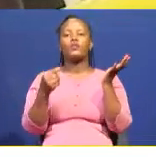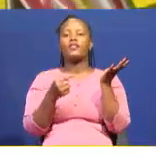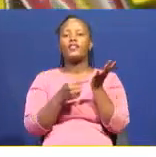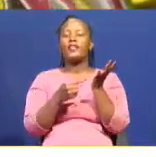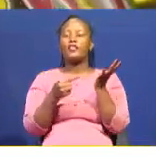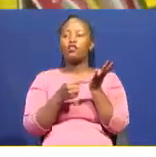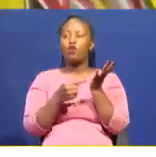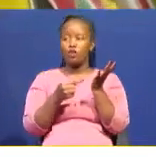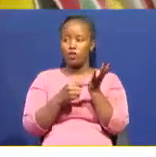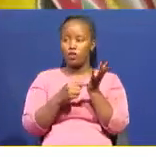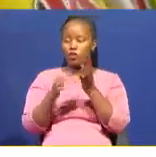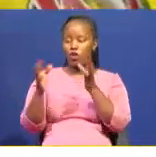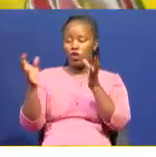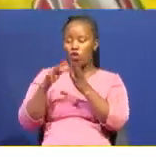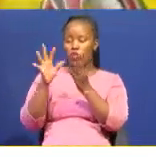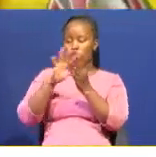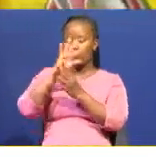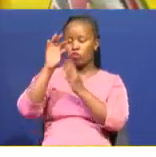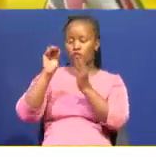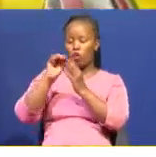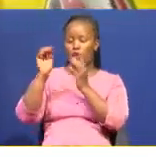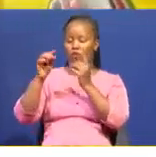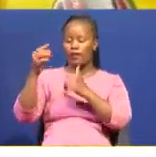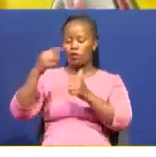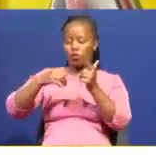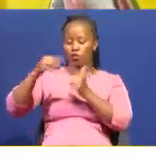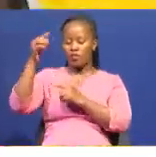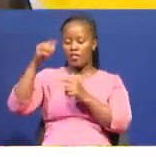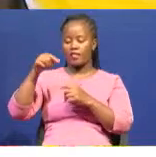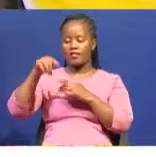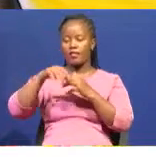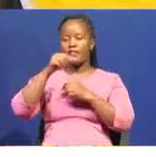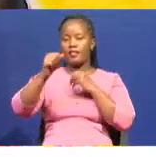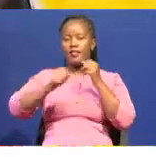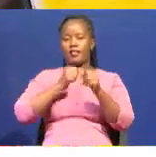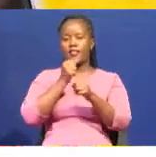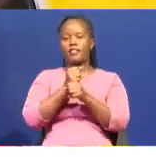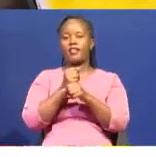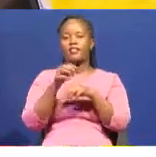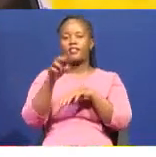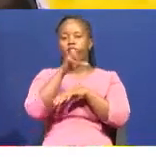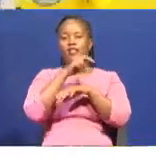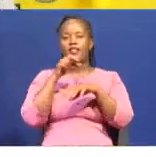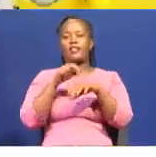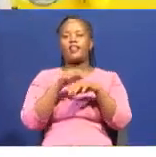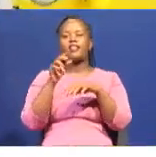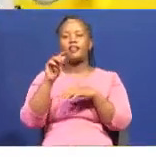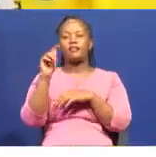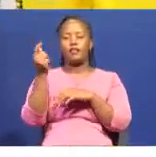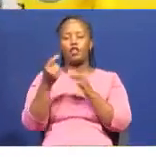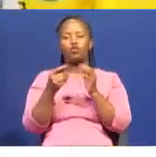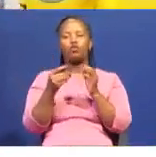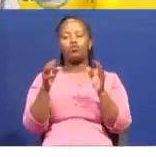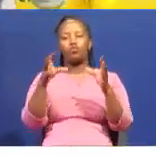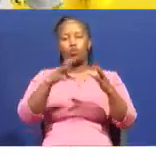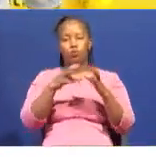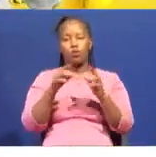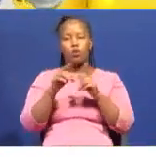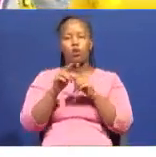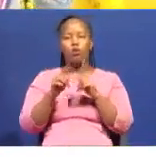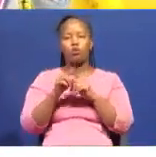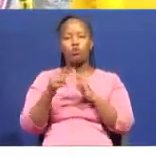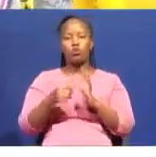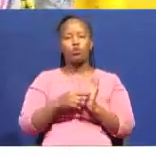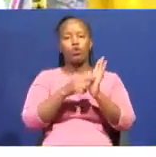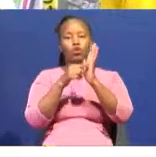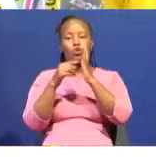overall winner of this year's edition of the Youth Scientist Kenya National Science and Technology Exhibition and will be showcased at the